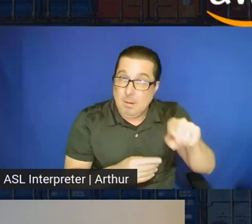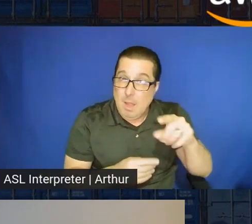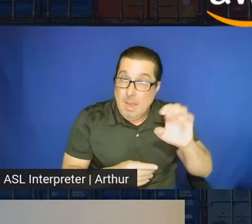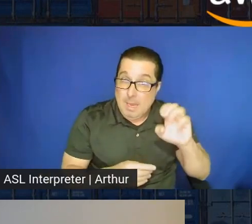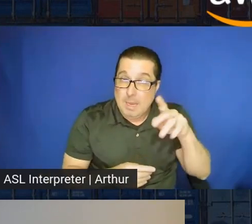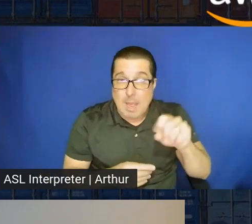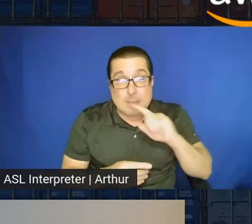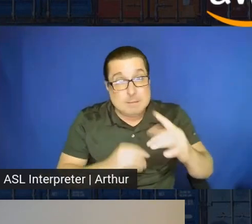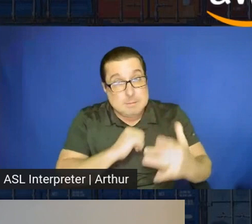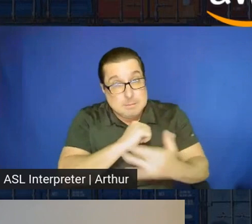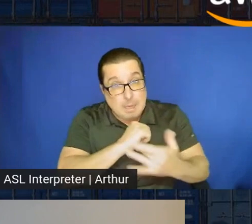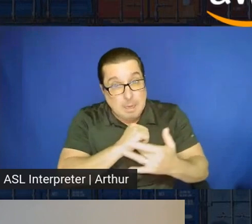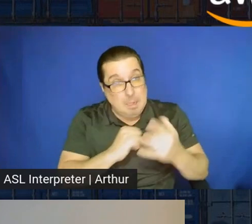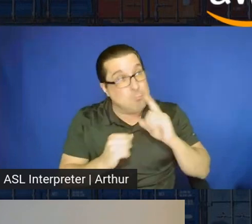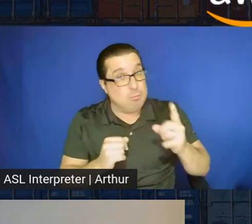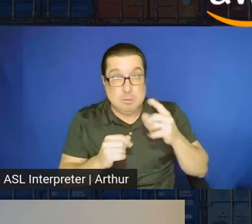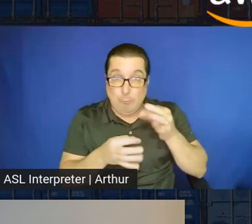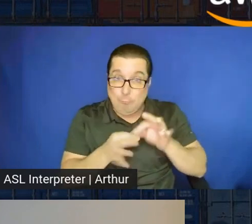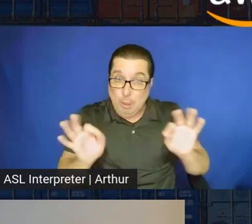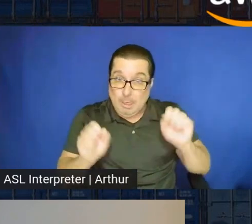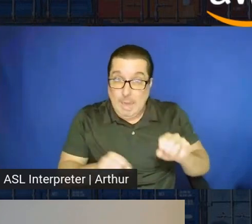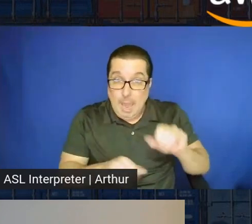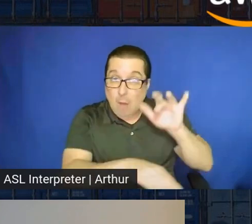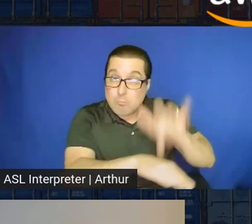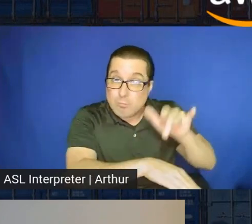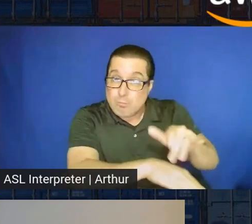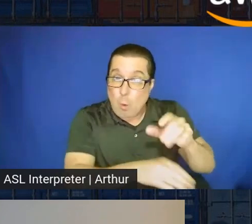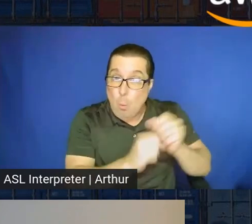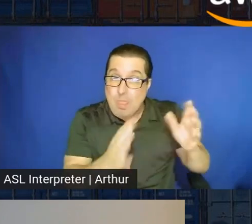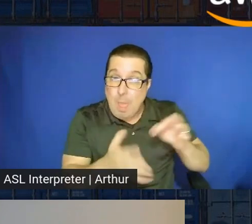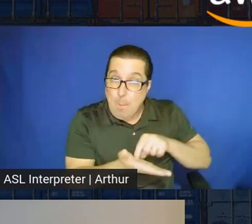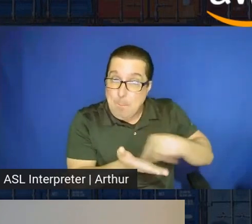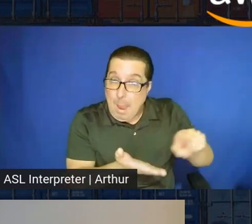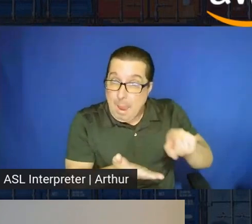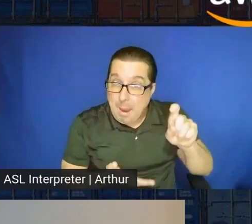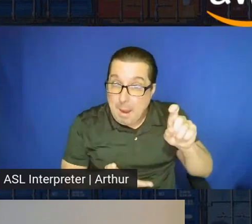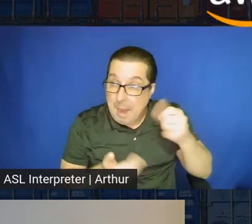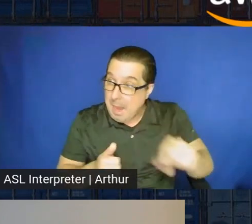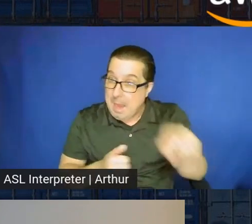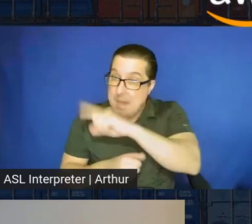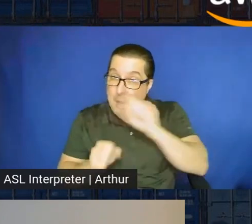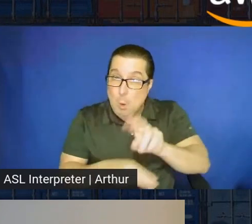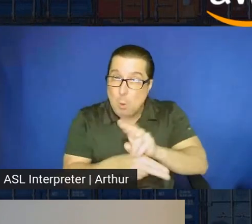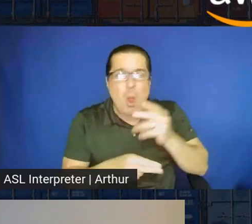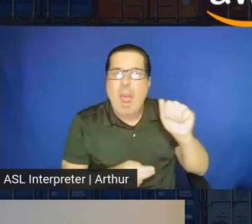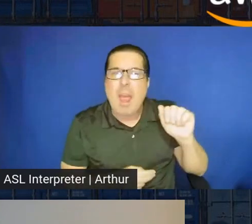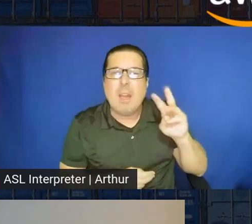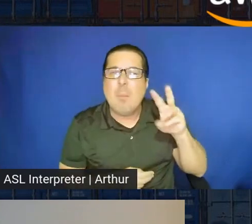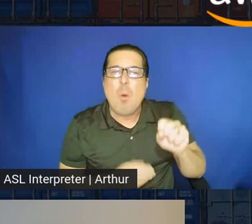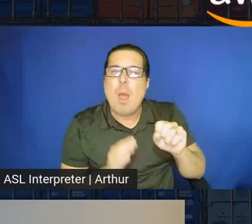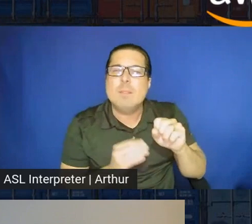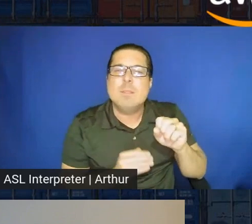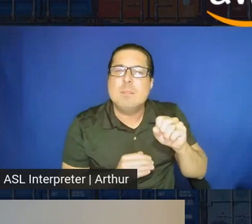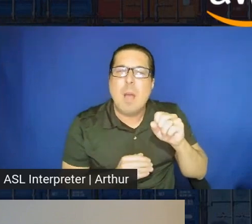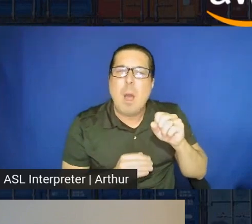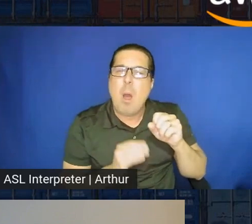technically free? Can anyone use it? What's the AWS model to approach